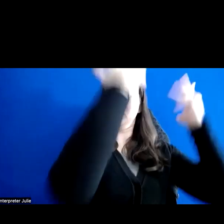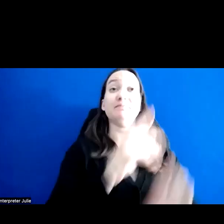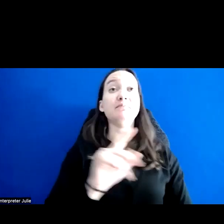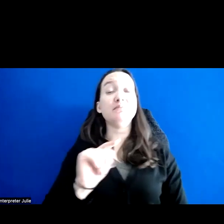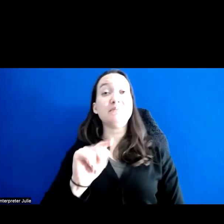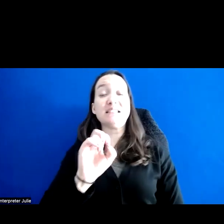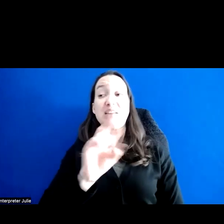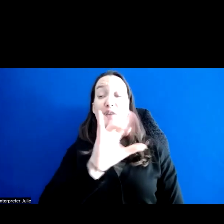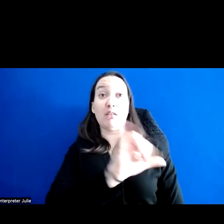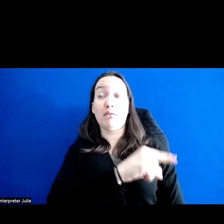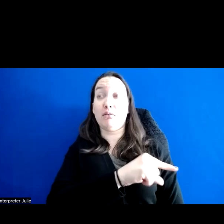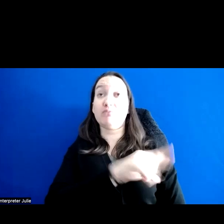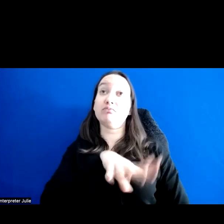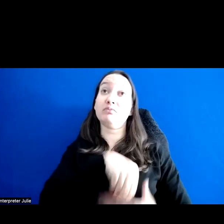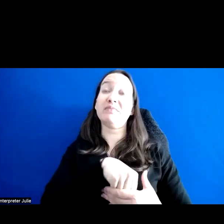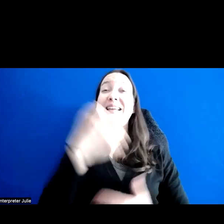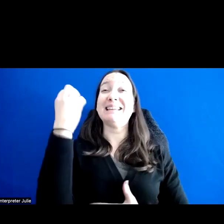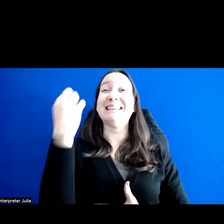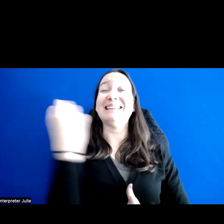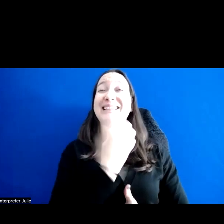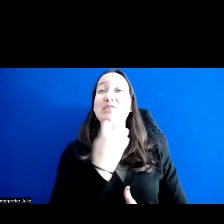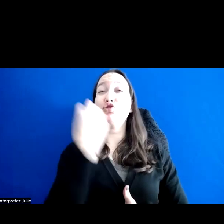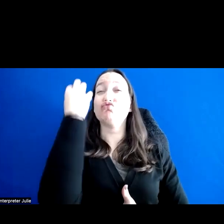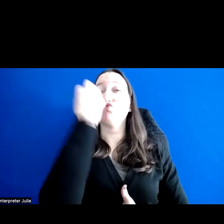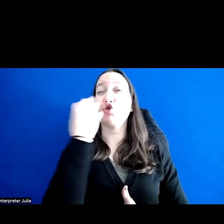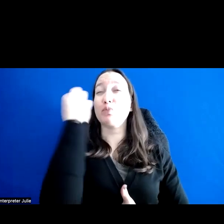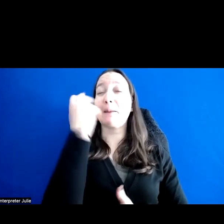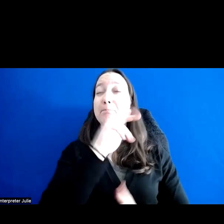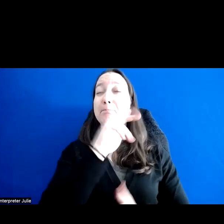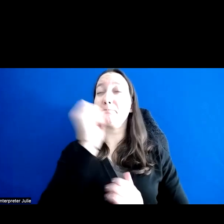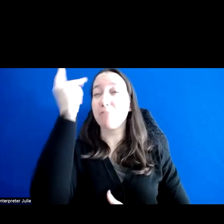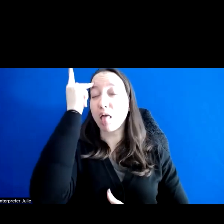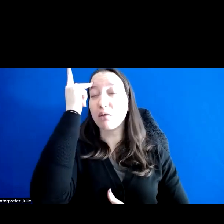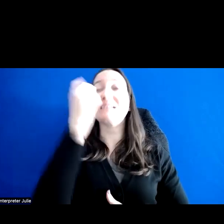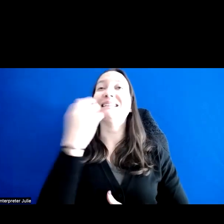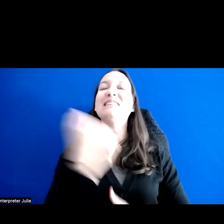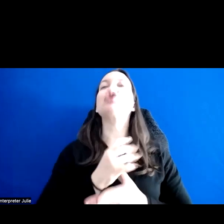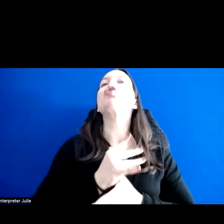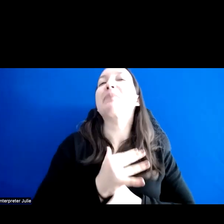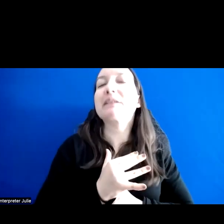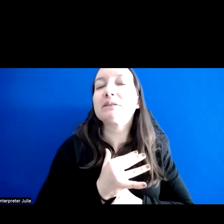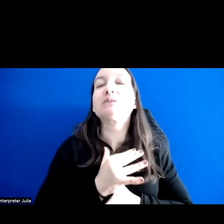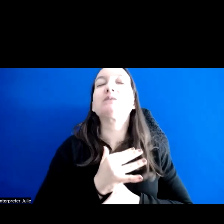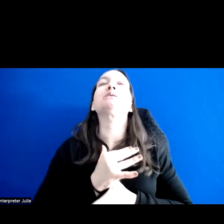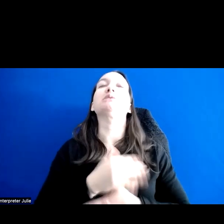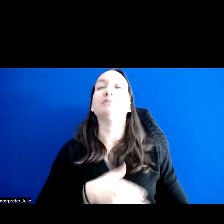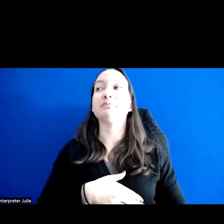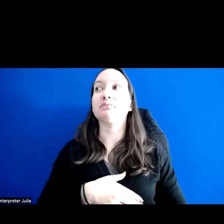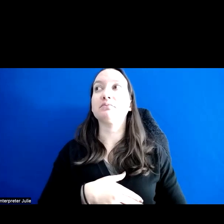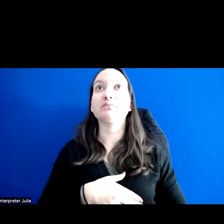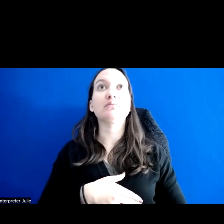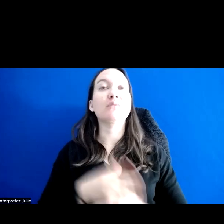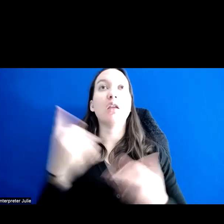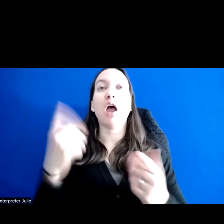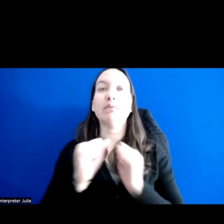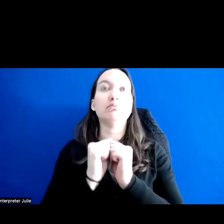Terry was very much involved in East European politics, in East Germany, in the